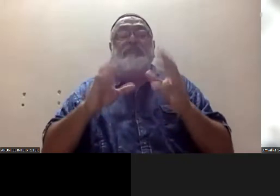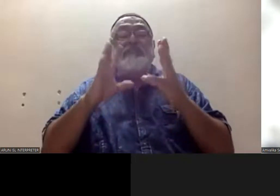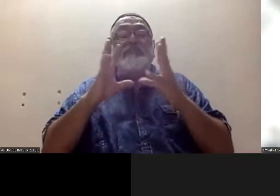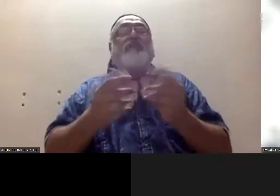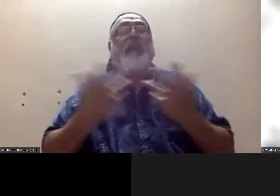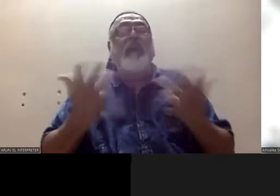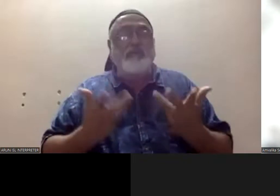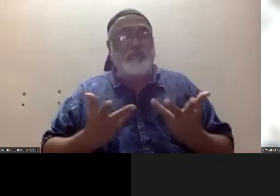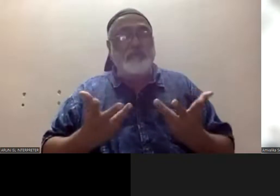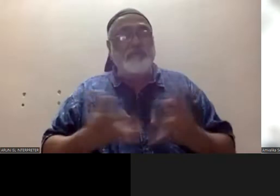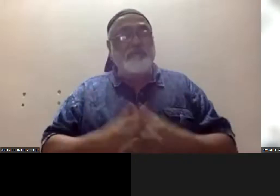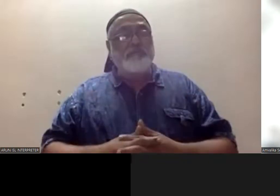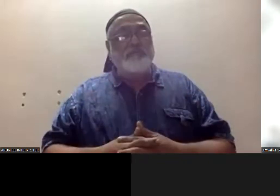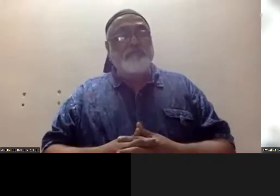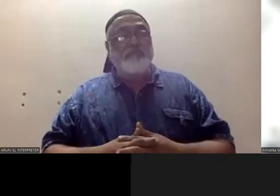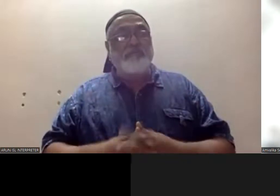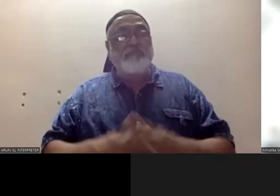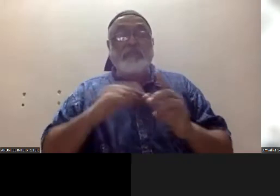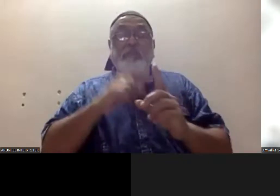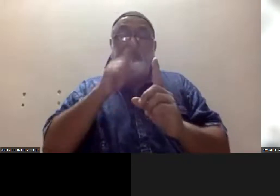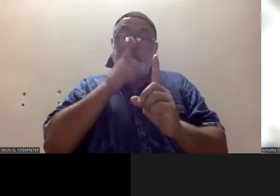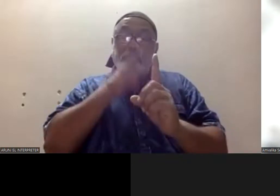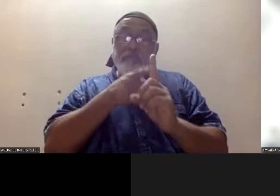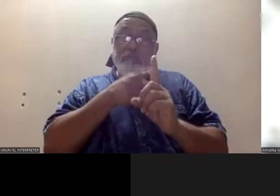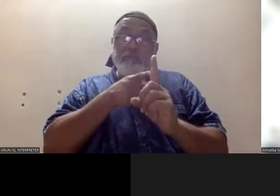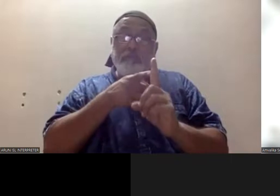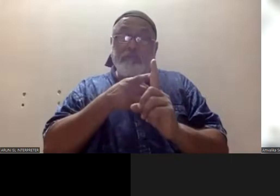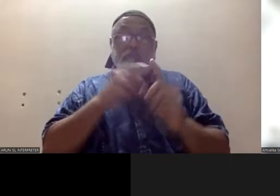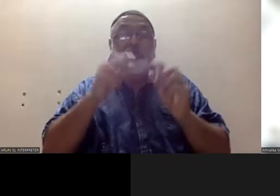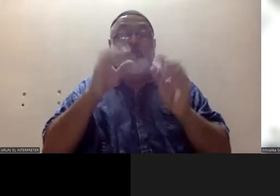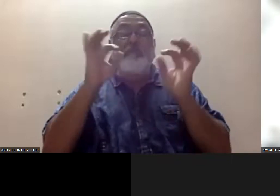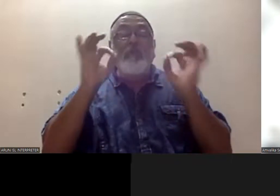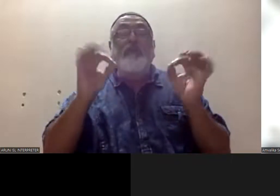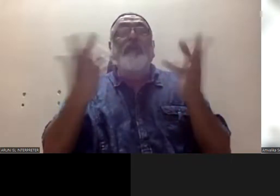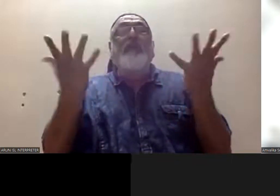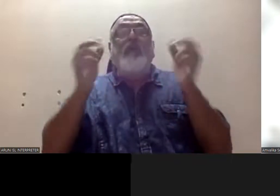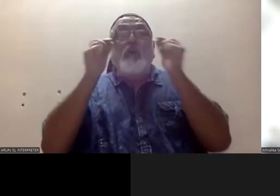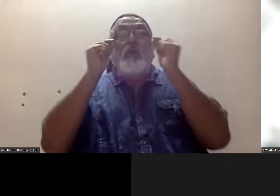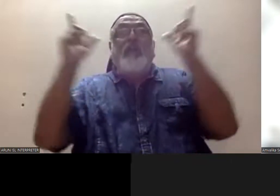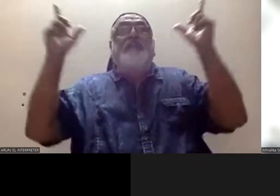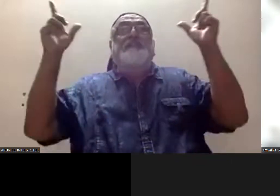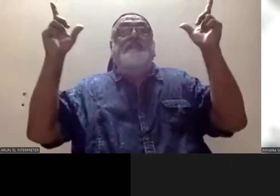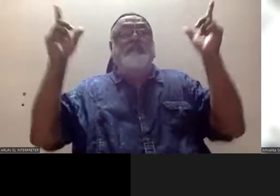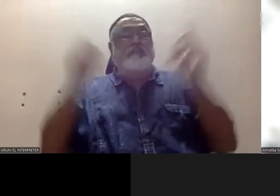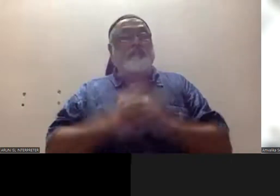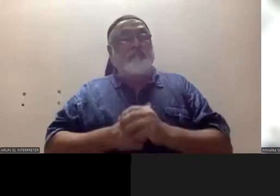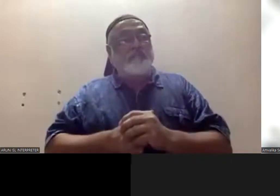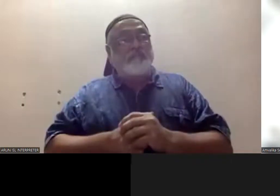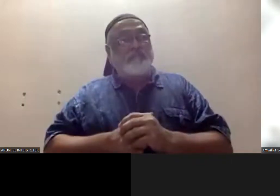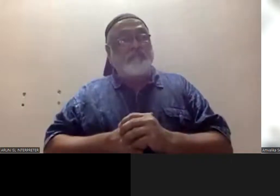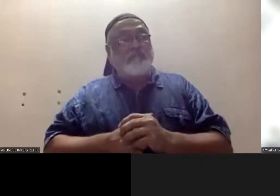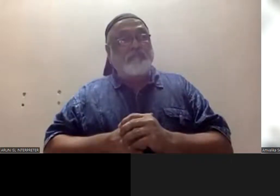problems? Yes. The core requirement here is awareness. Yeah. Like I said at the very